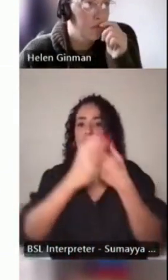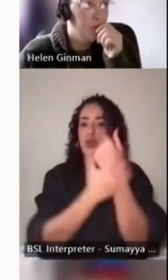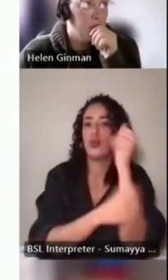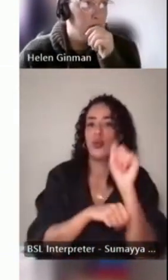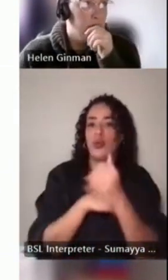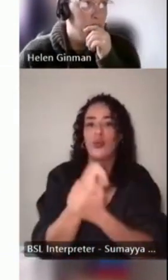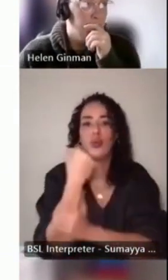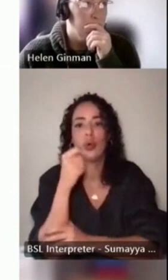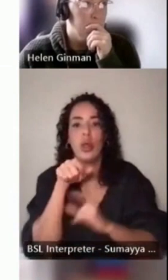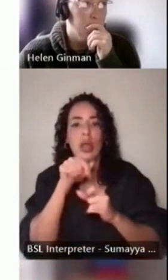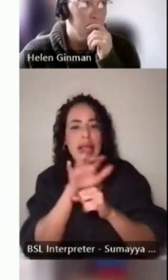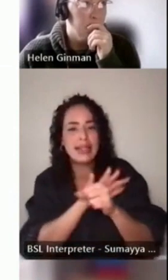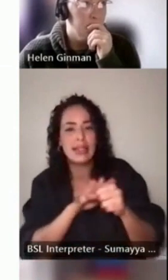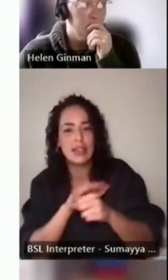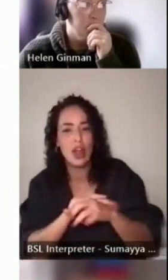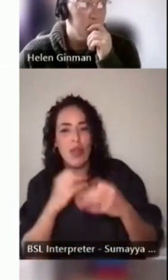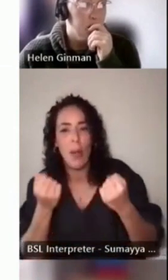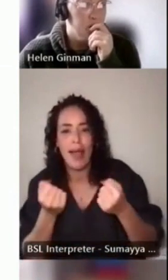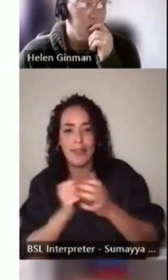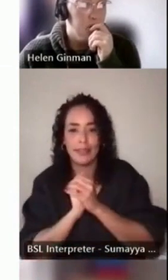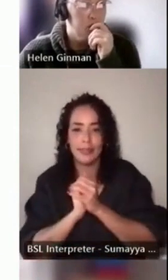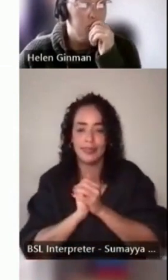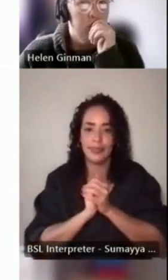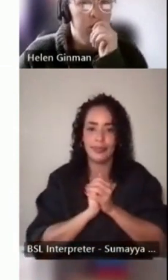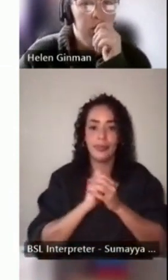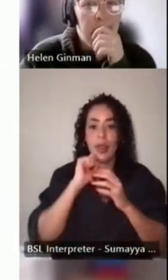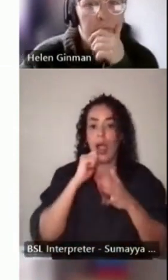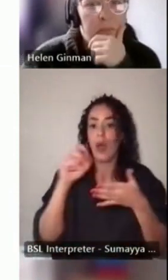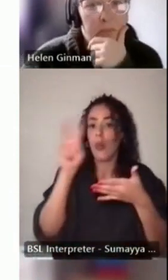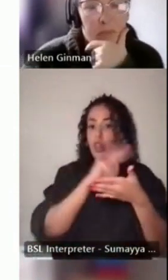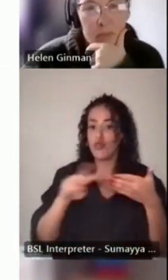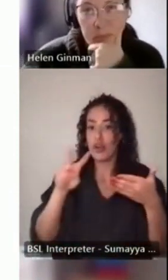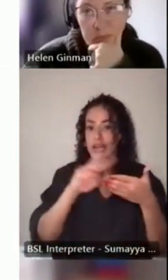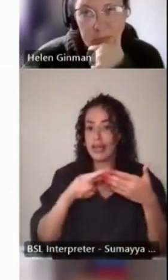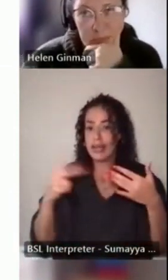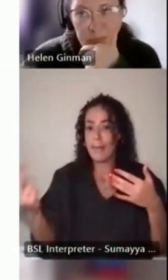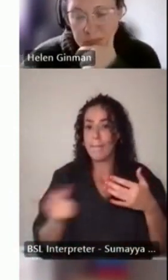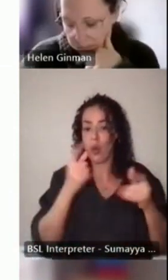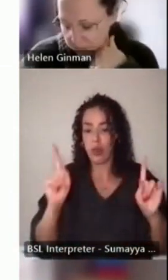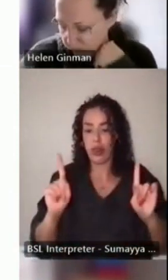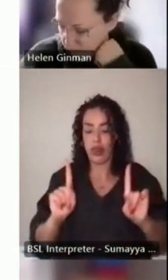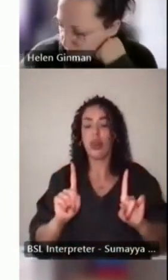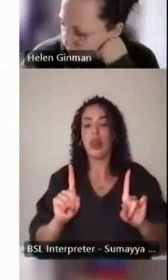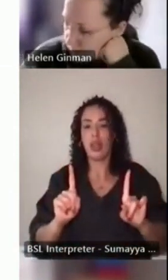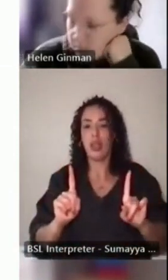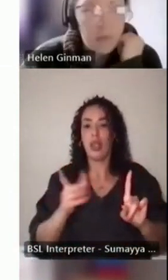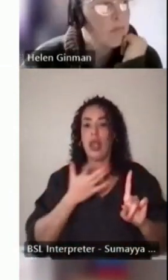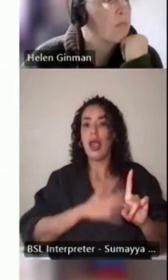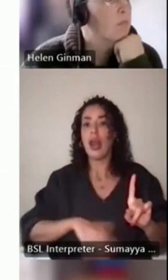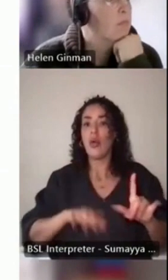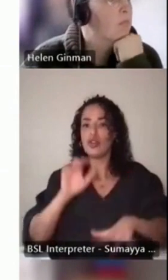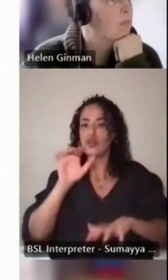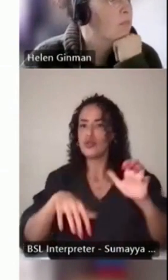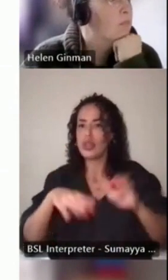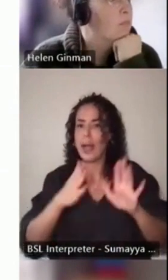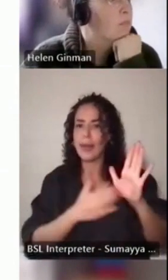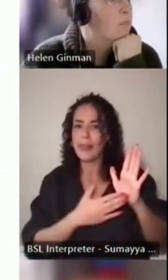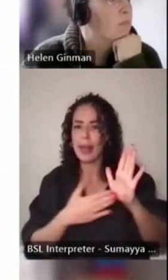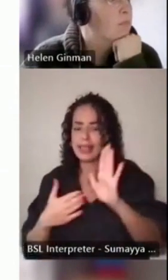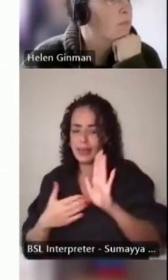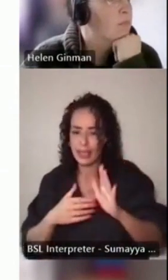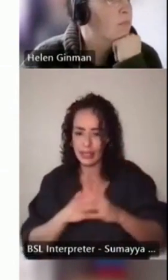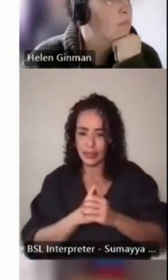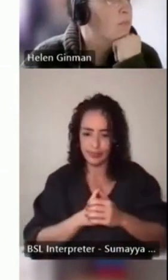got a scenario here, and I'm going to read out both of the perspectives, and I want you to put on the Mentimeter